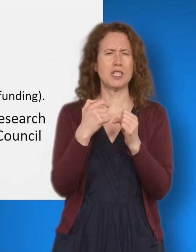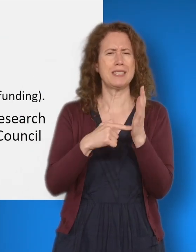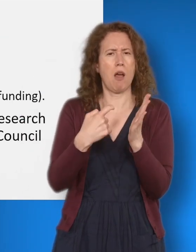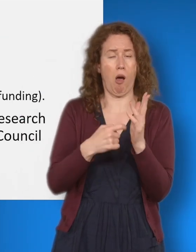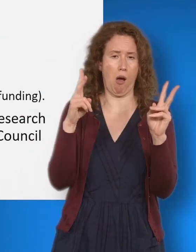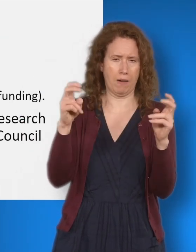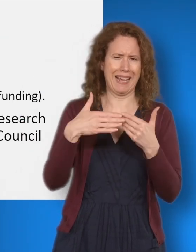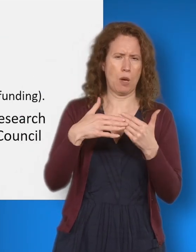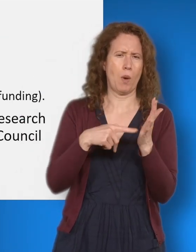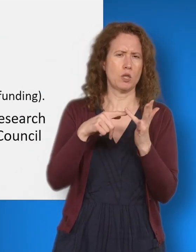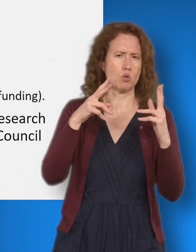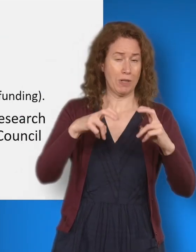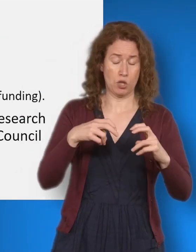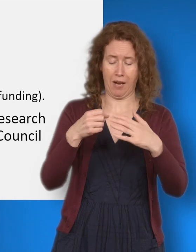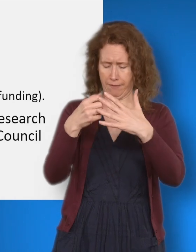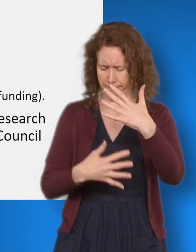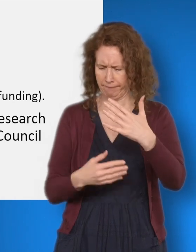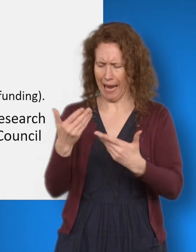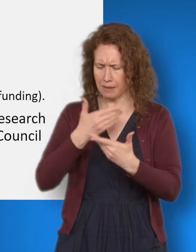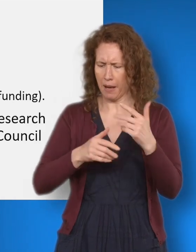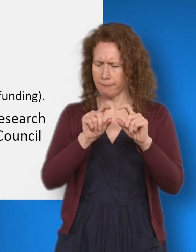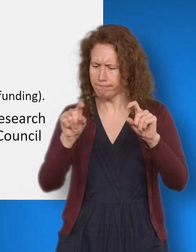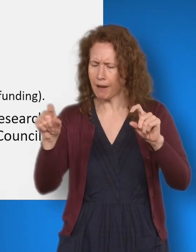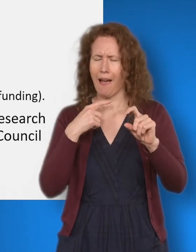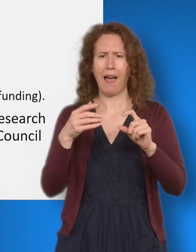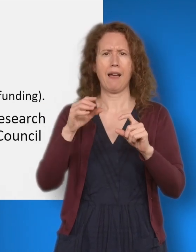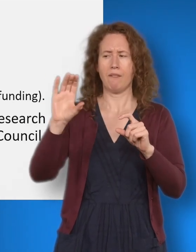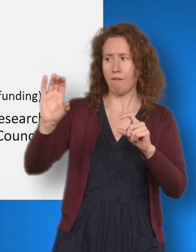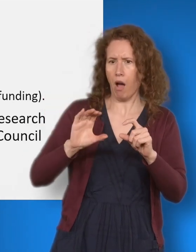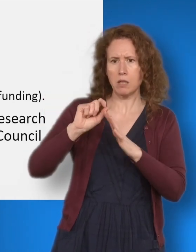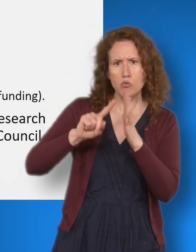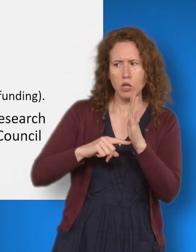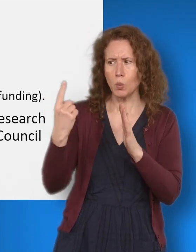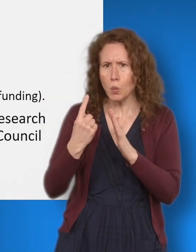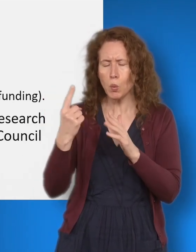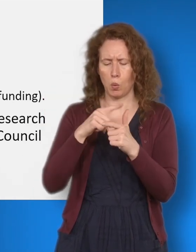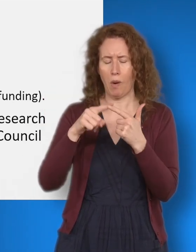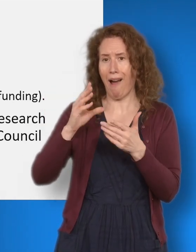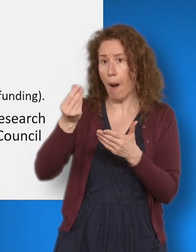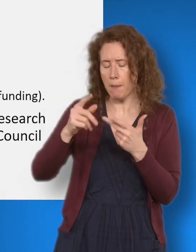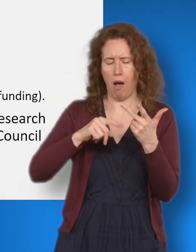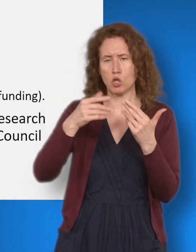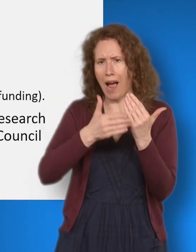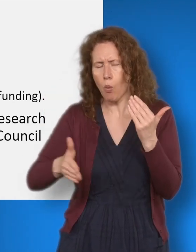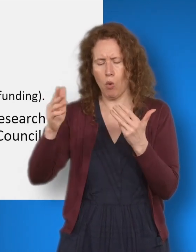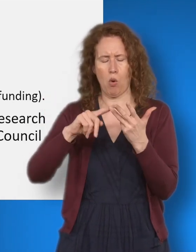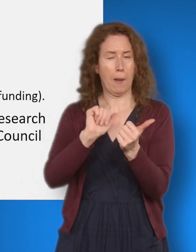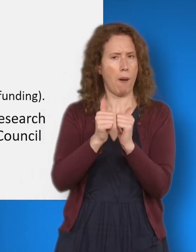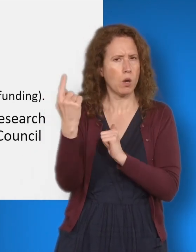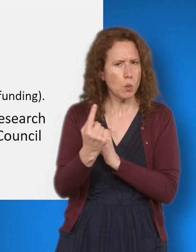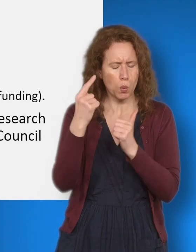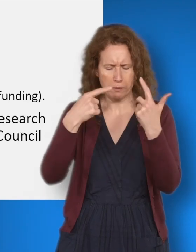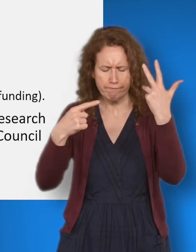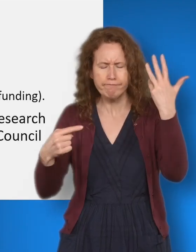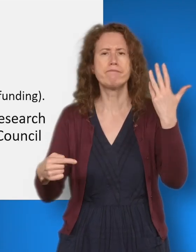provides information on the funder of a project, the level of funding, project duration, project partner at